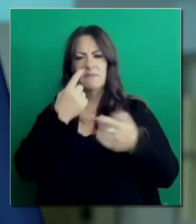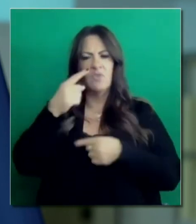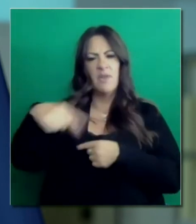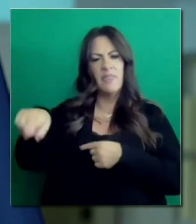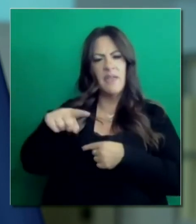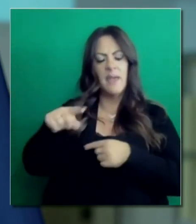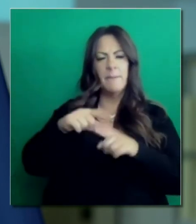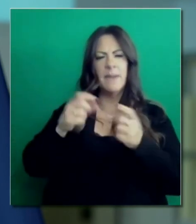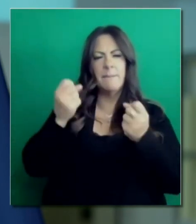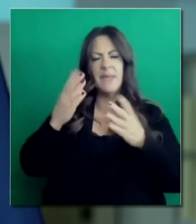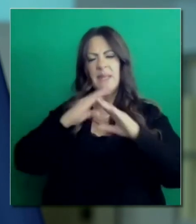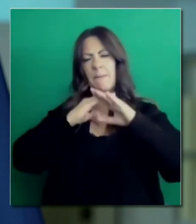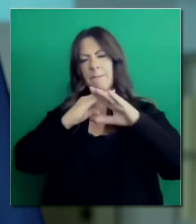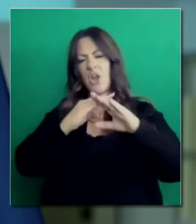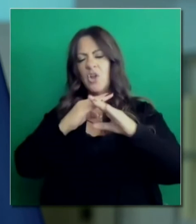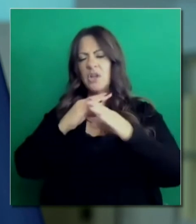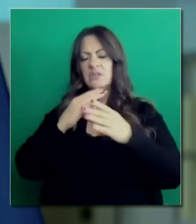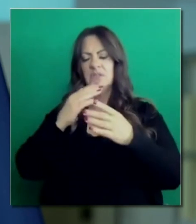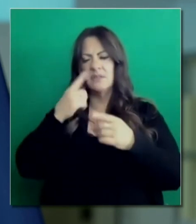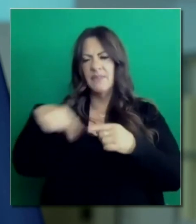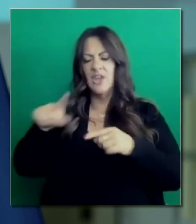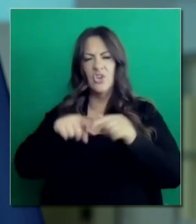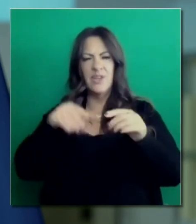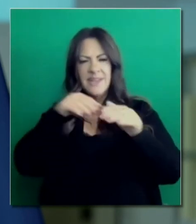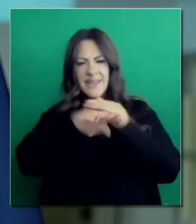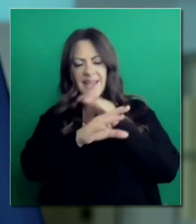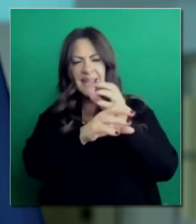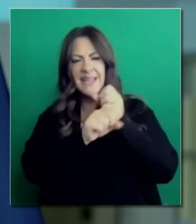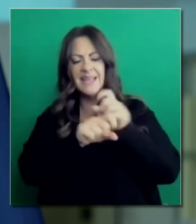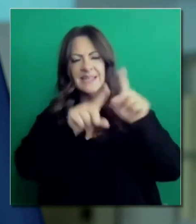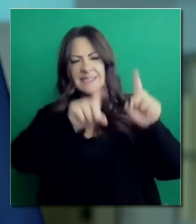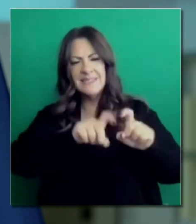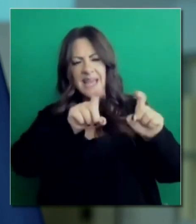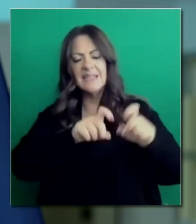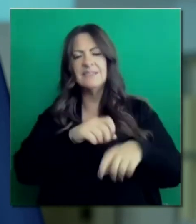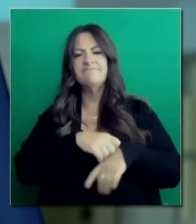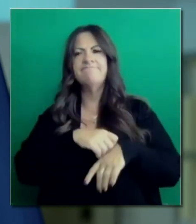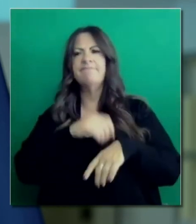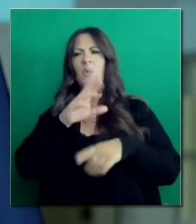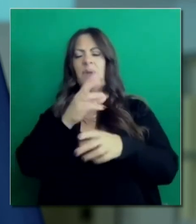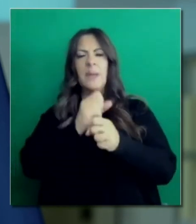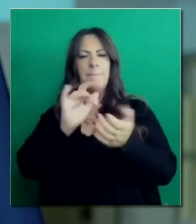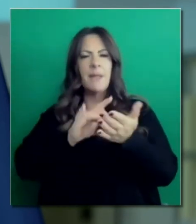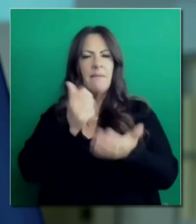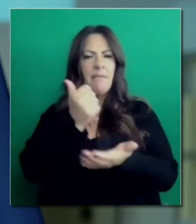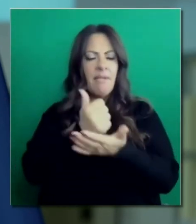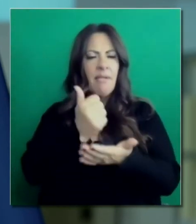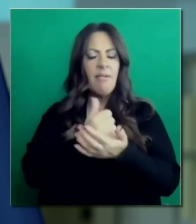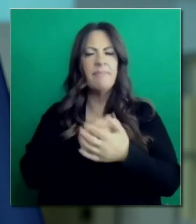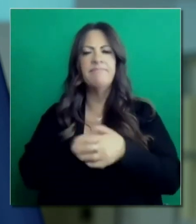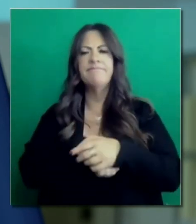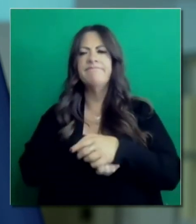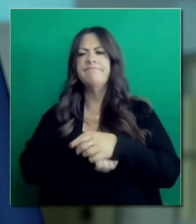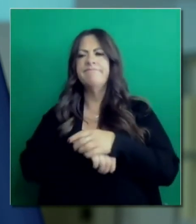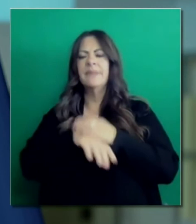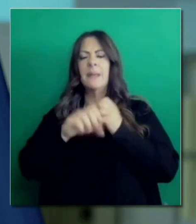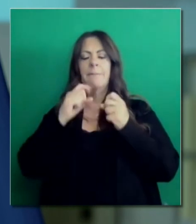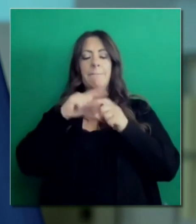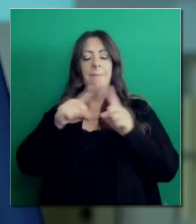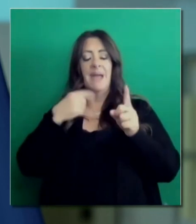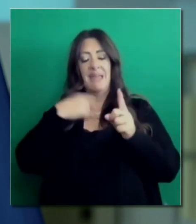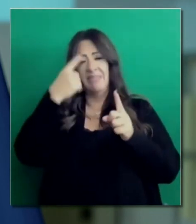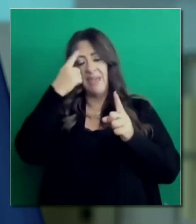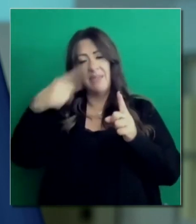accessing this program, including test or medical referral requirements, and also the fact that a lot of people just don't trust it or are afraid of separating from their